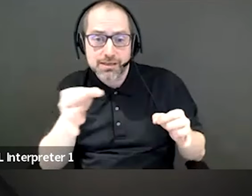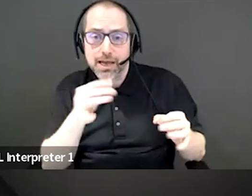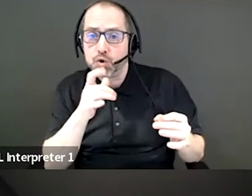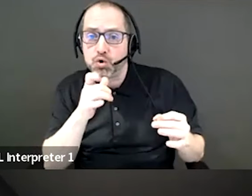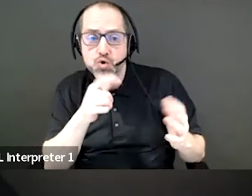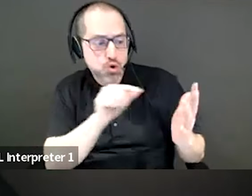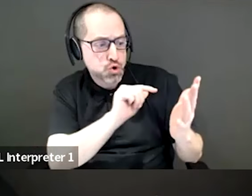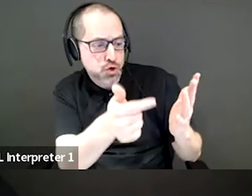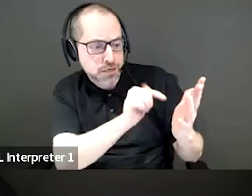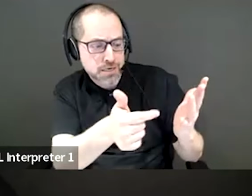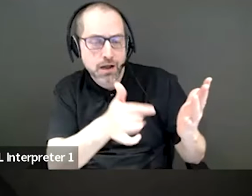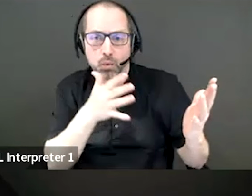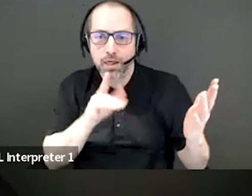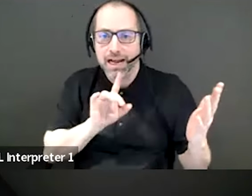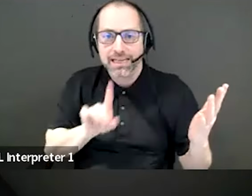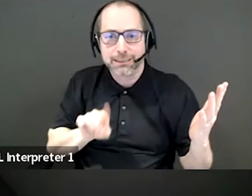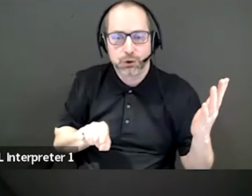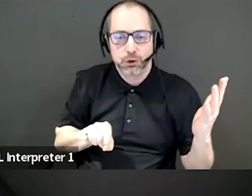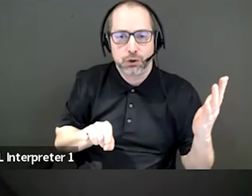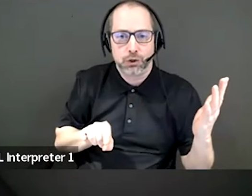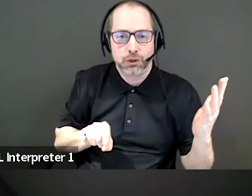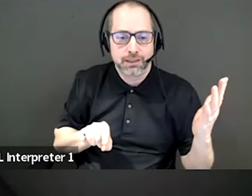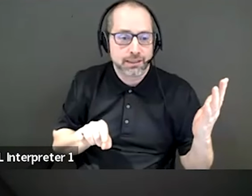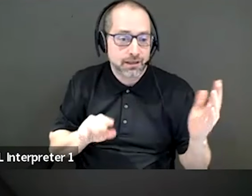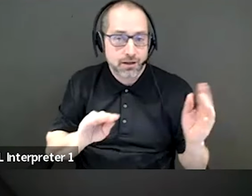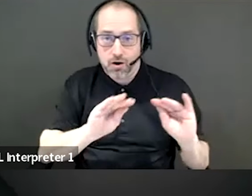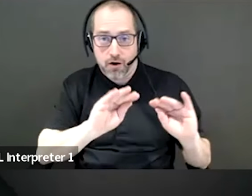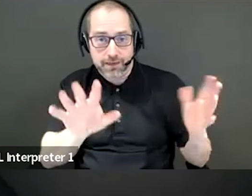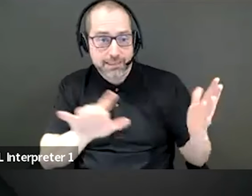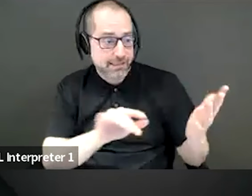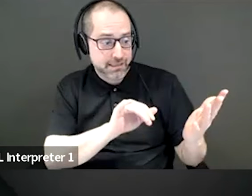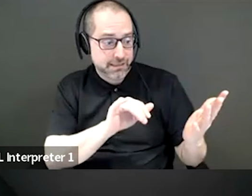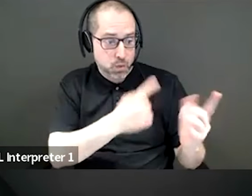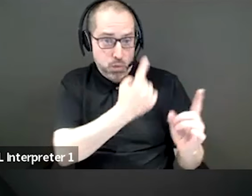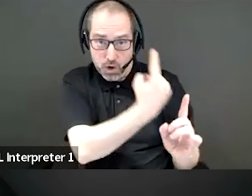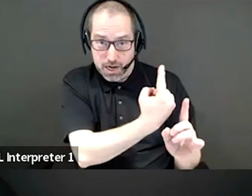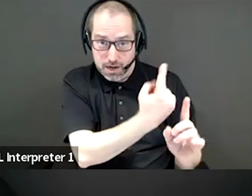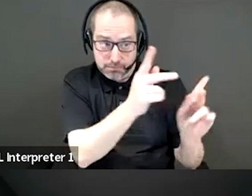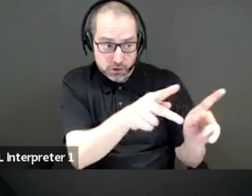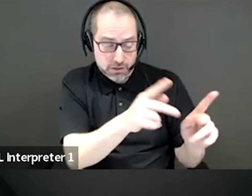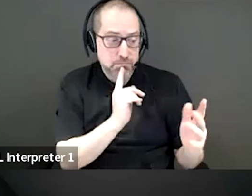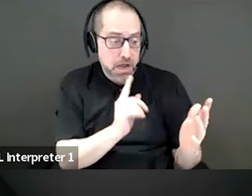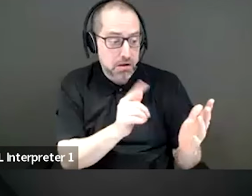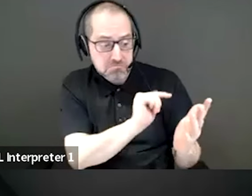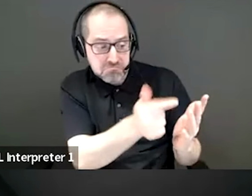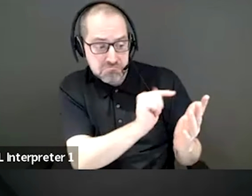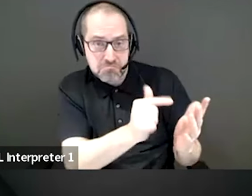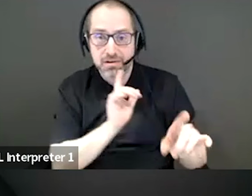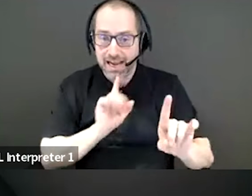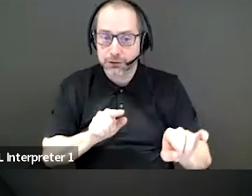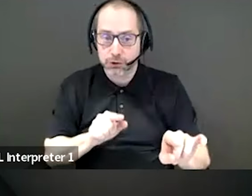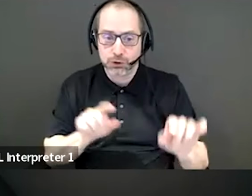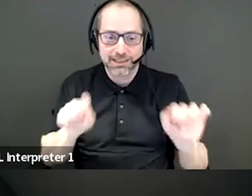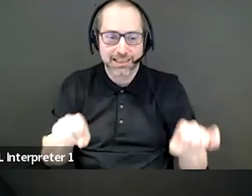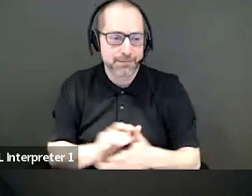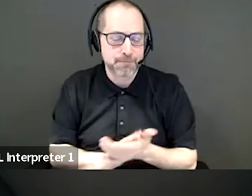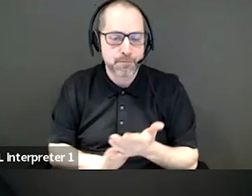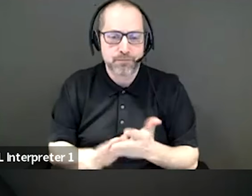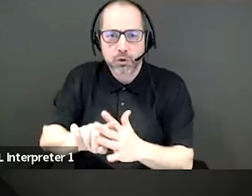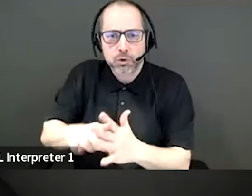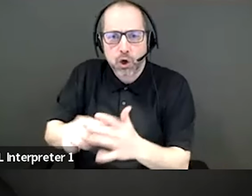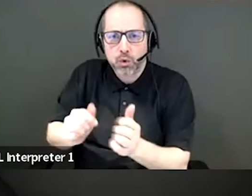team to respond. And obviously it doesn't have to just be one person. We wanted to start with the